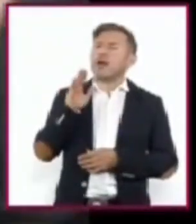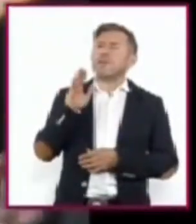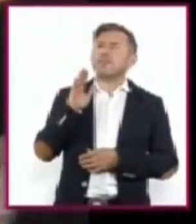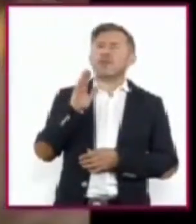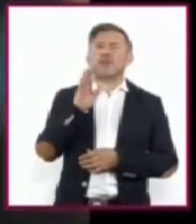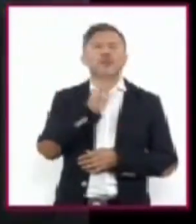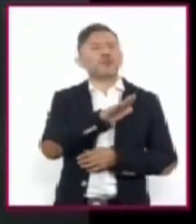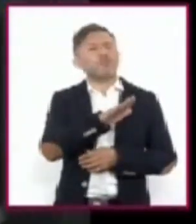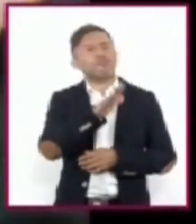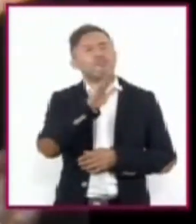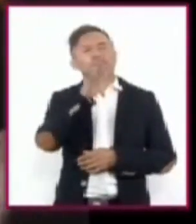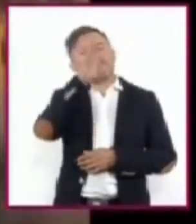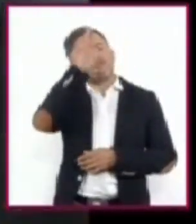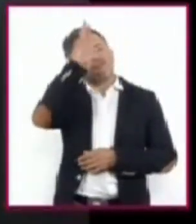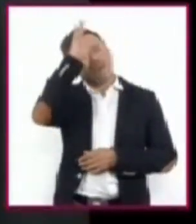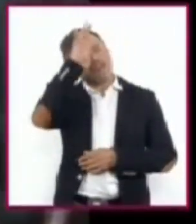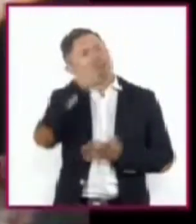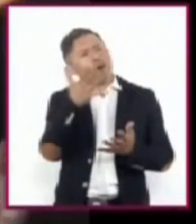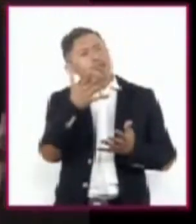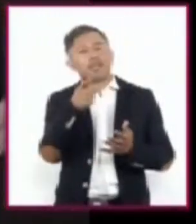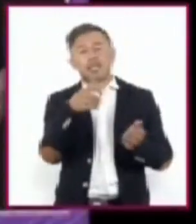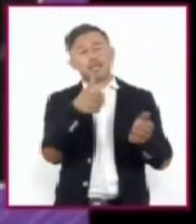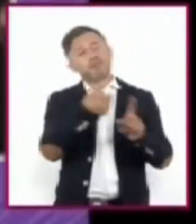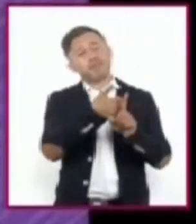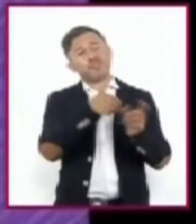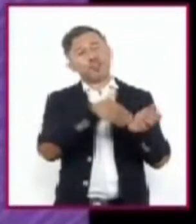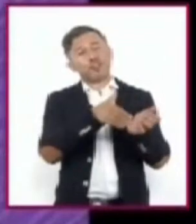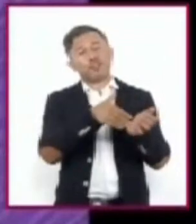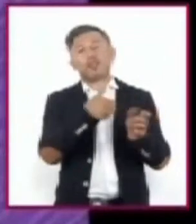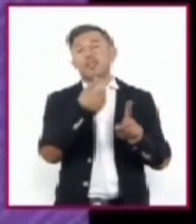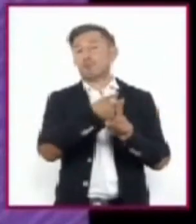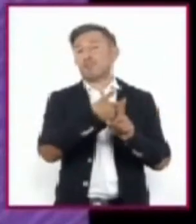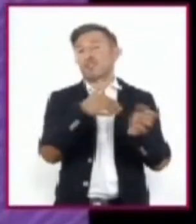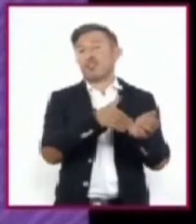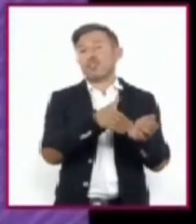a doctor. He's a doctor. He's a doctor.